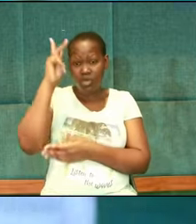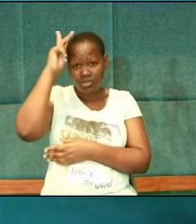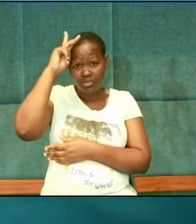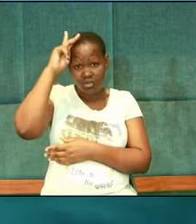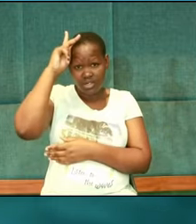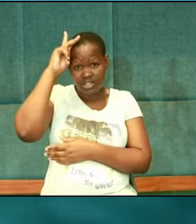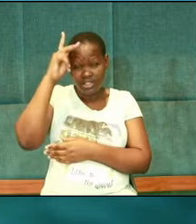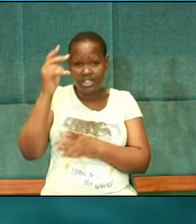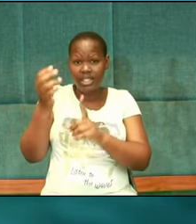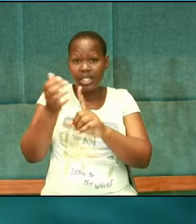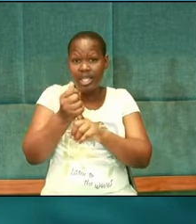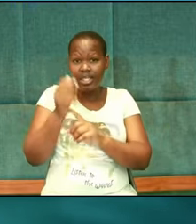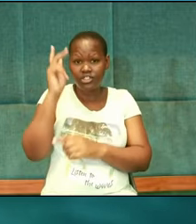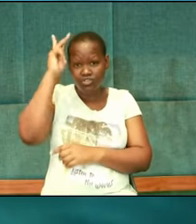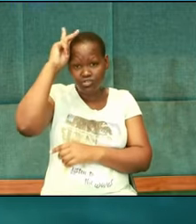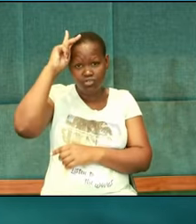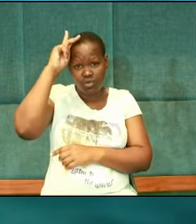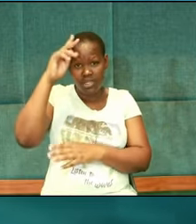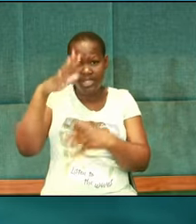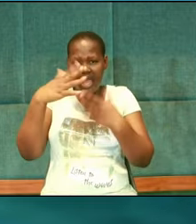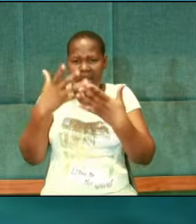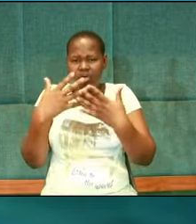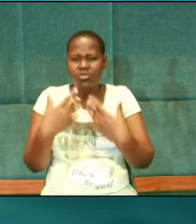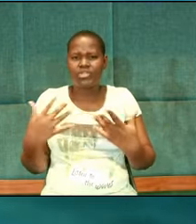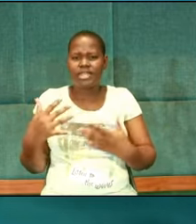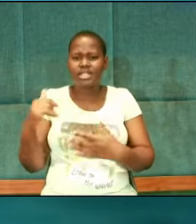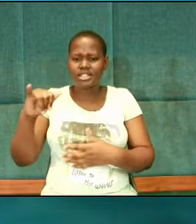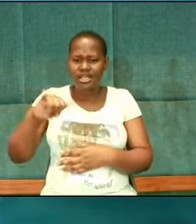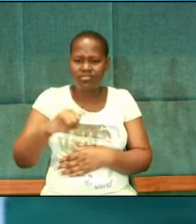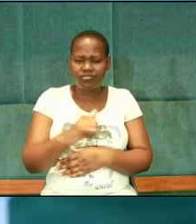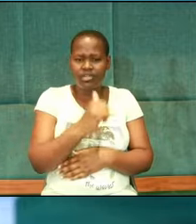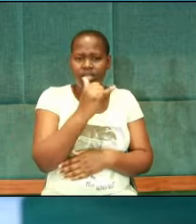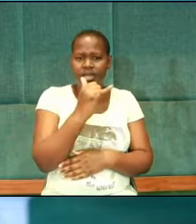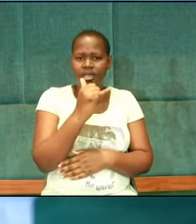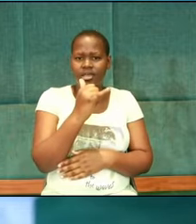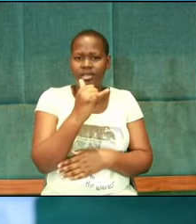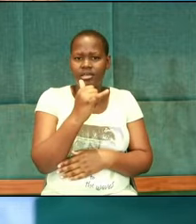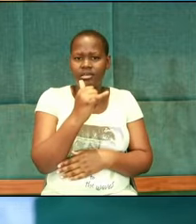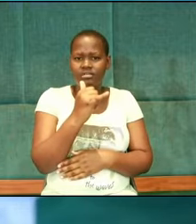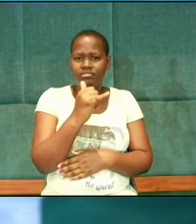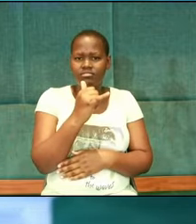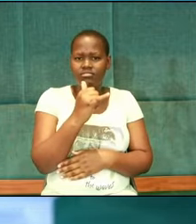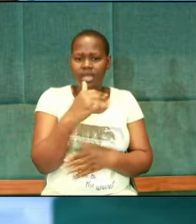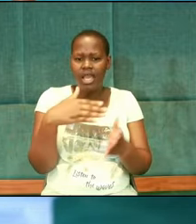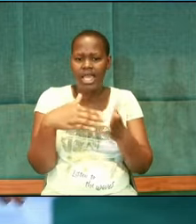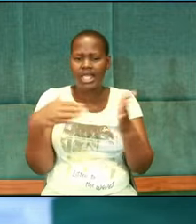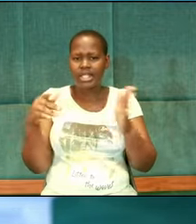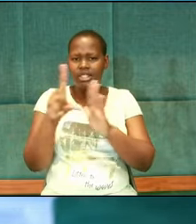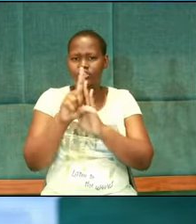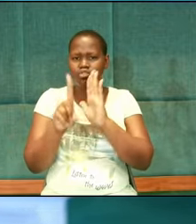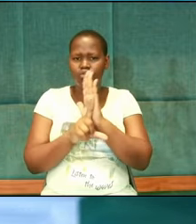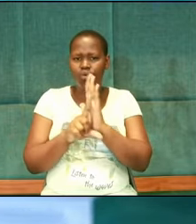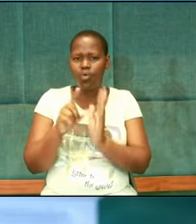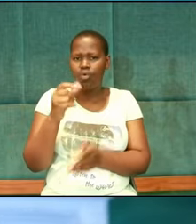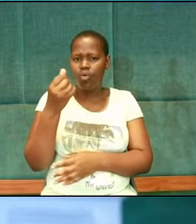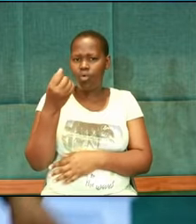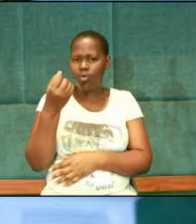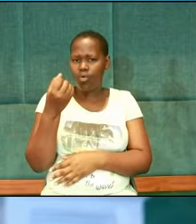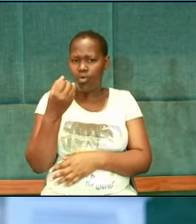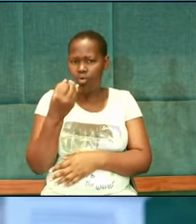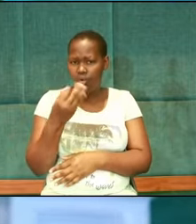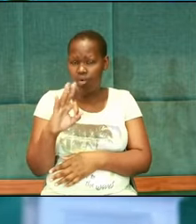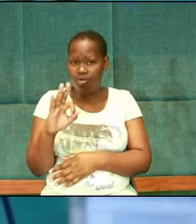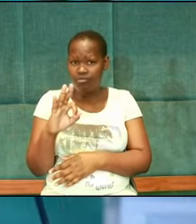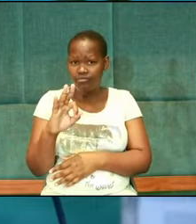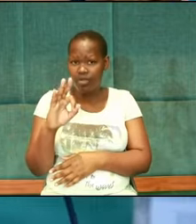of how things can fly against the law of gravity. Exploit.